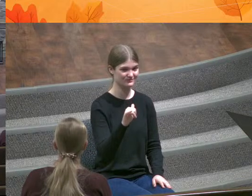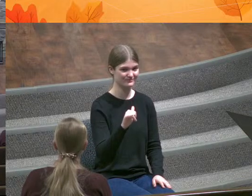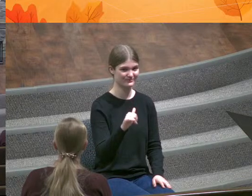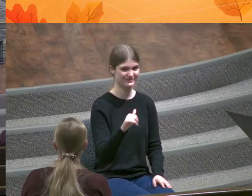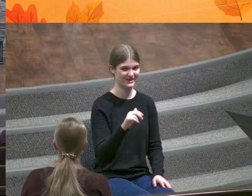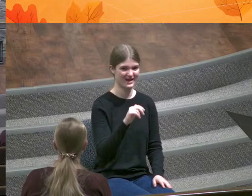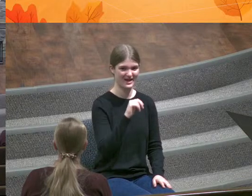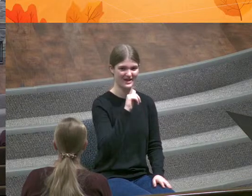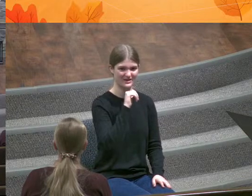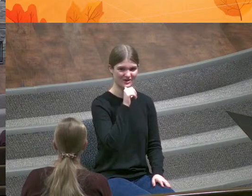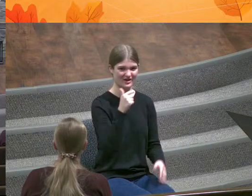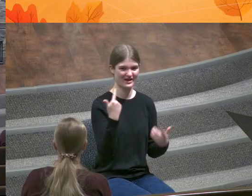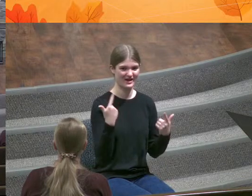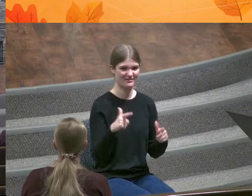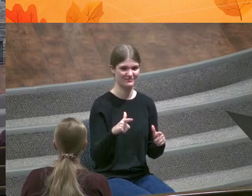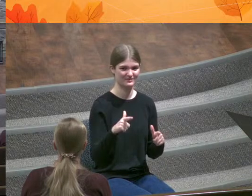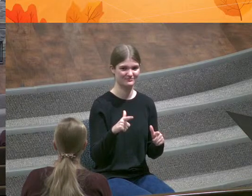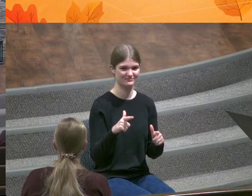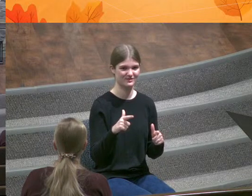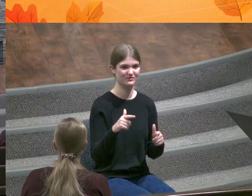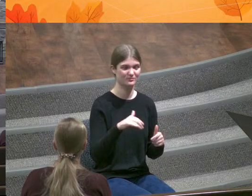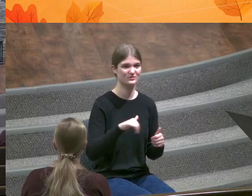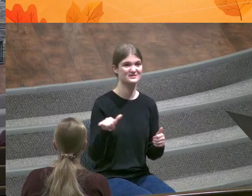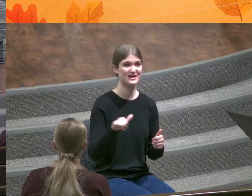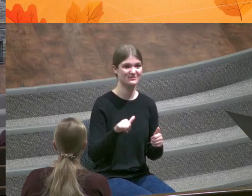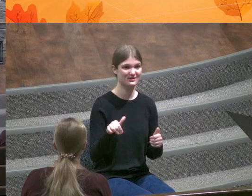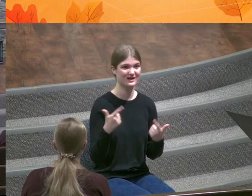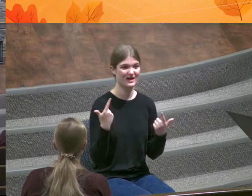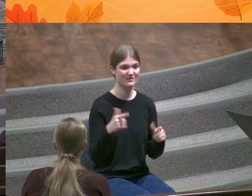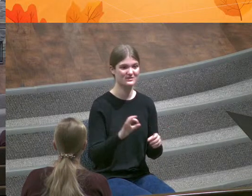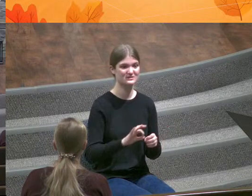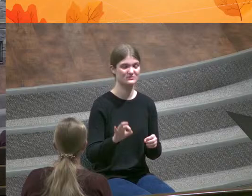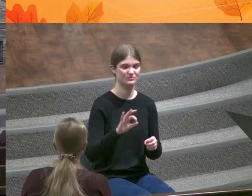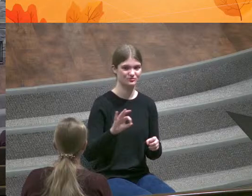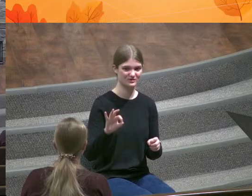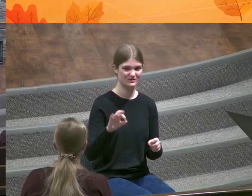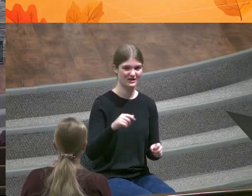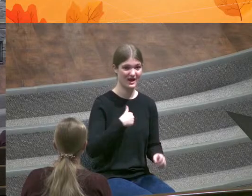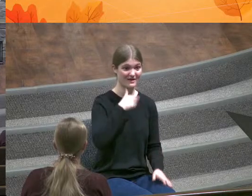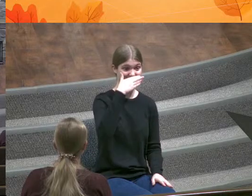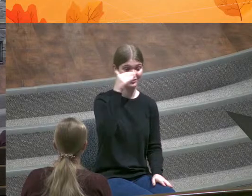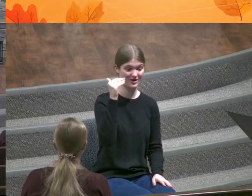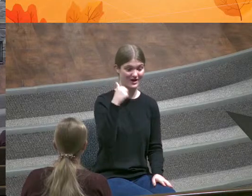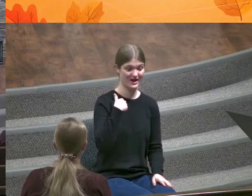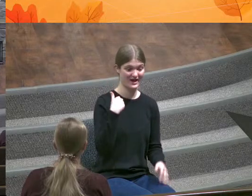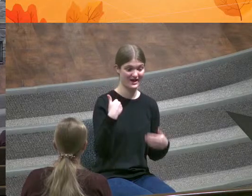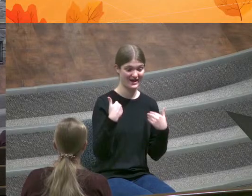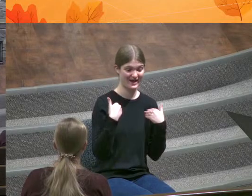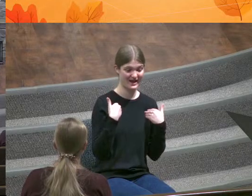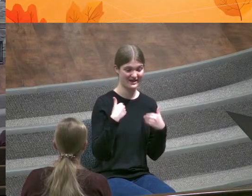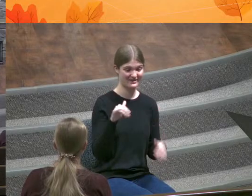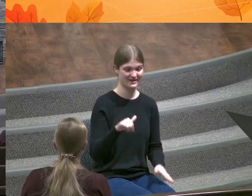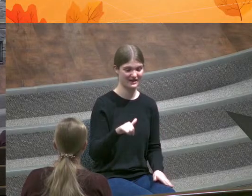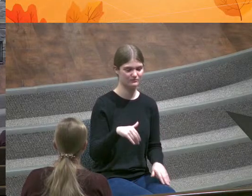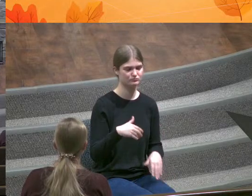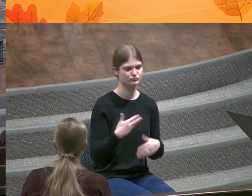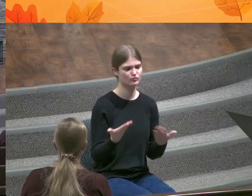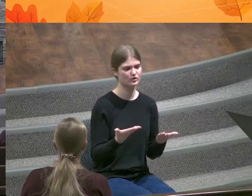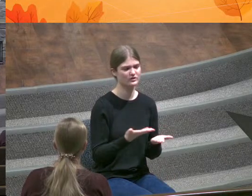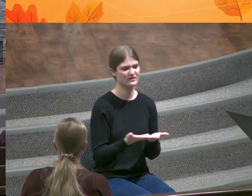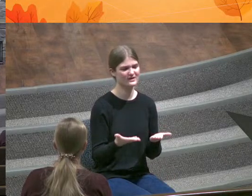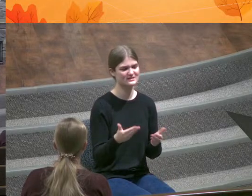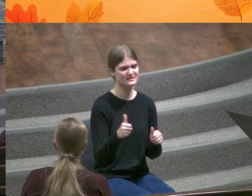doesn't need to happen spiritually. I completely forgot that I had that. What are those things